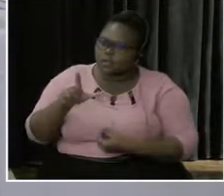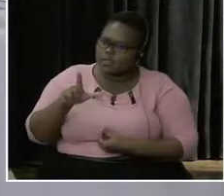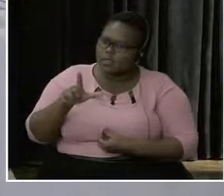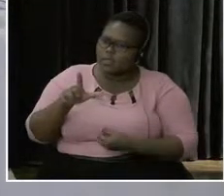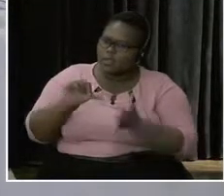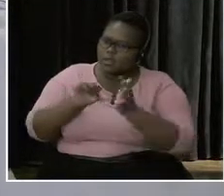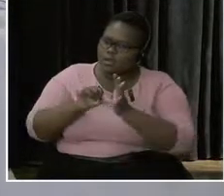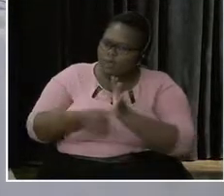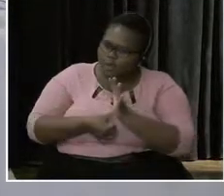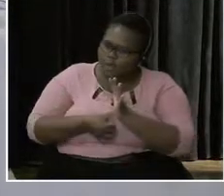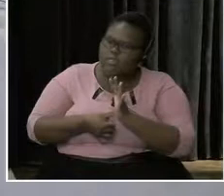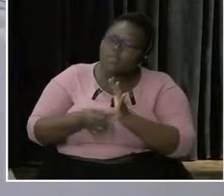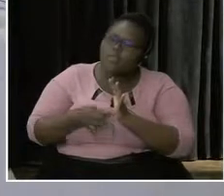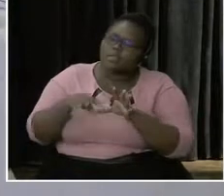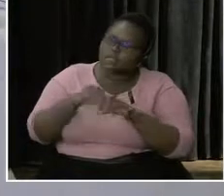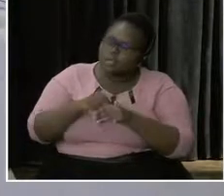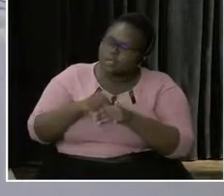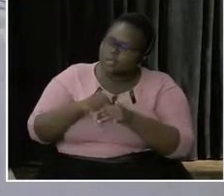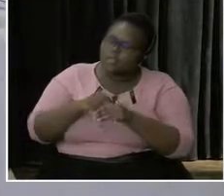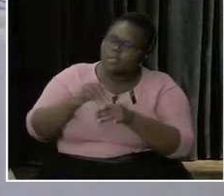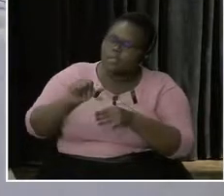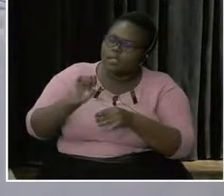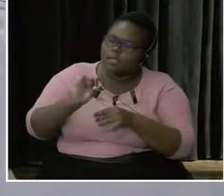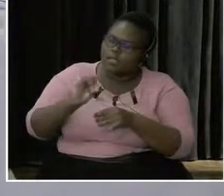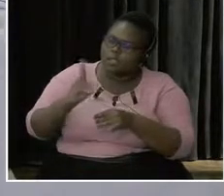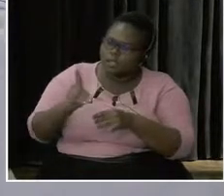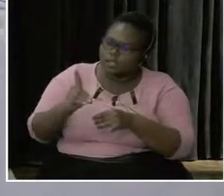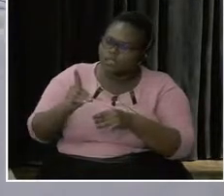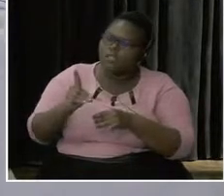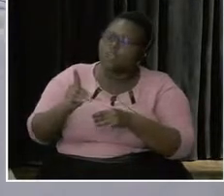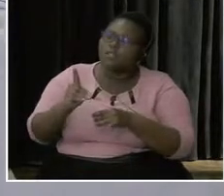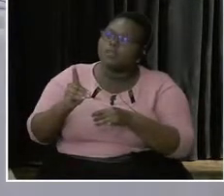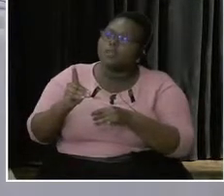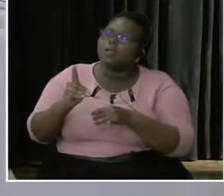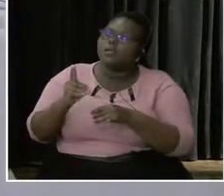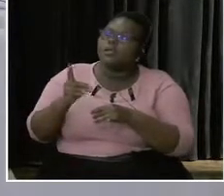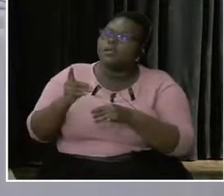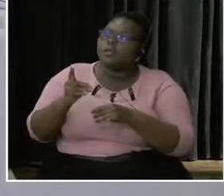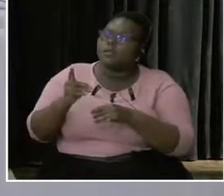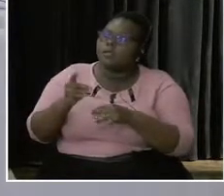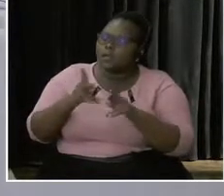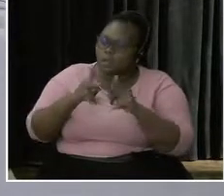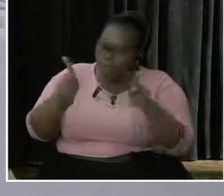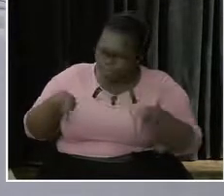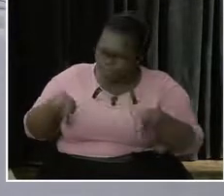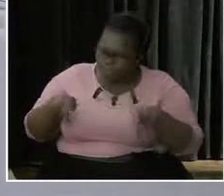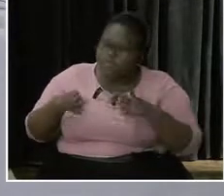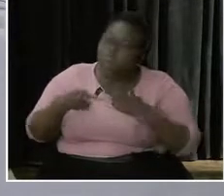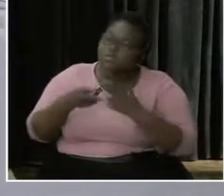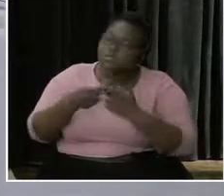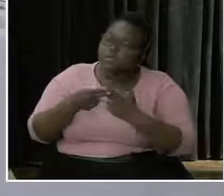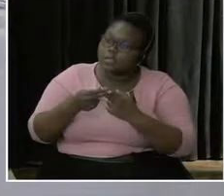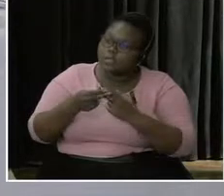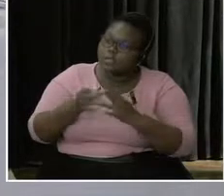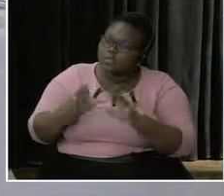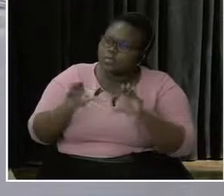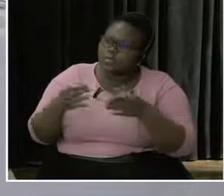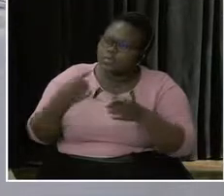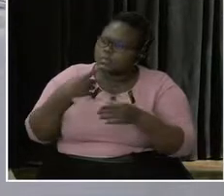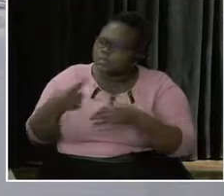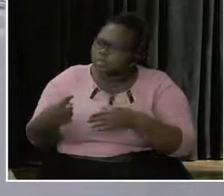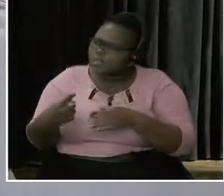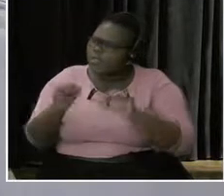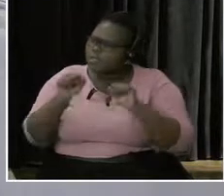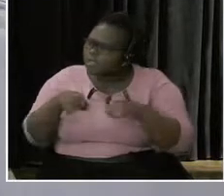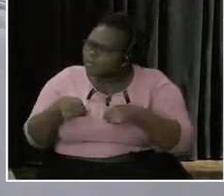grant in aid call for funding applications. Parks, Recreation and Culture Unit. Committee recommends. Is the